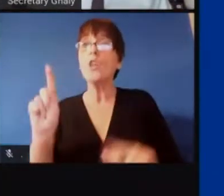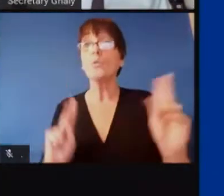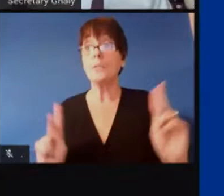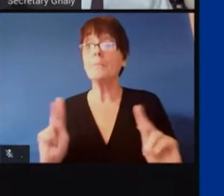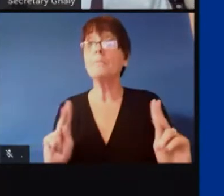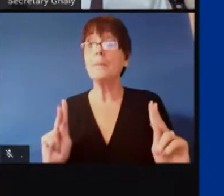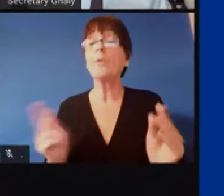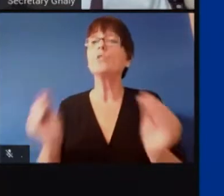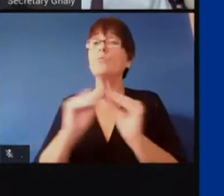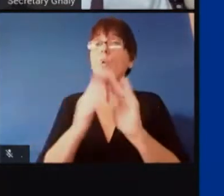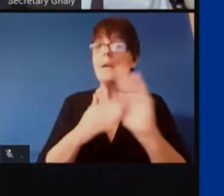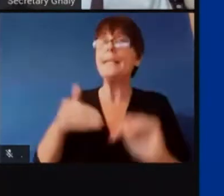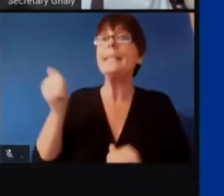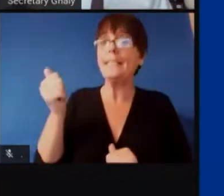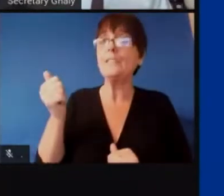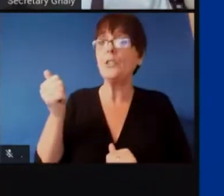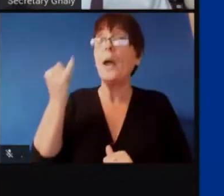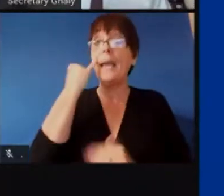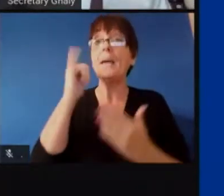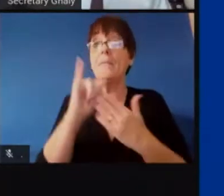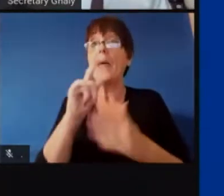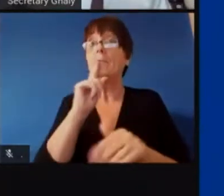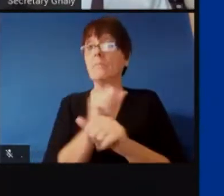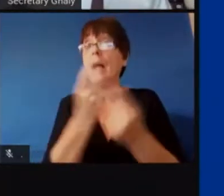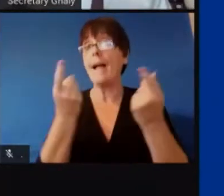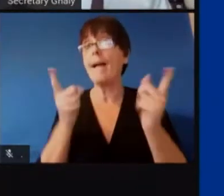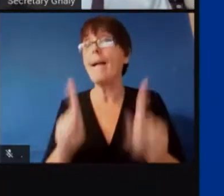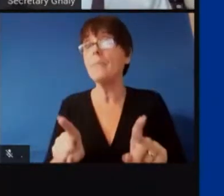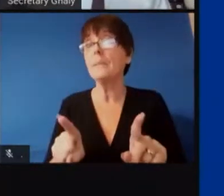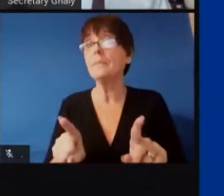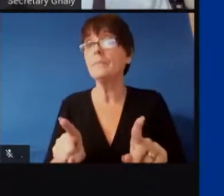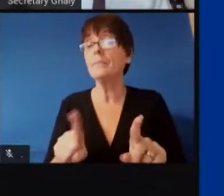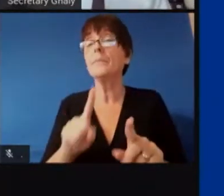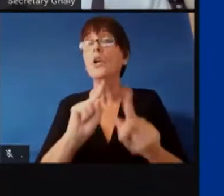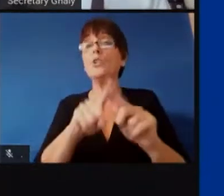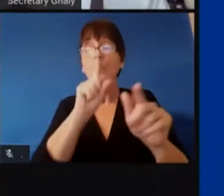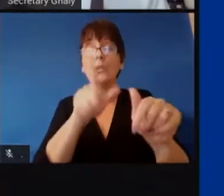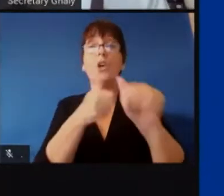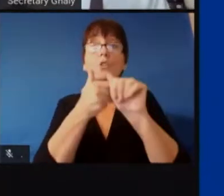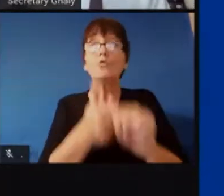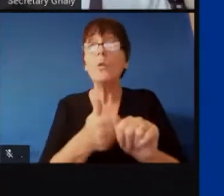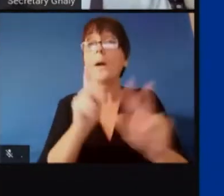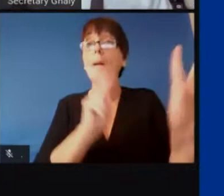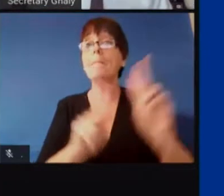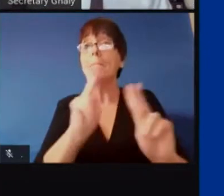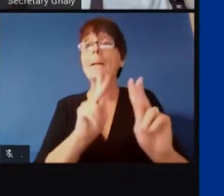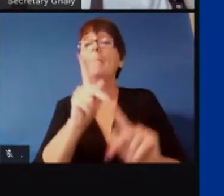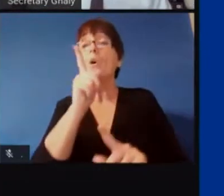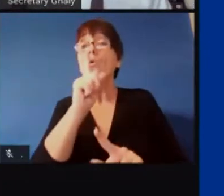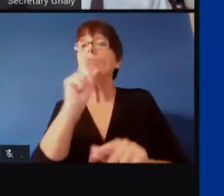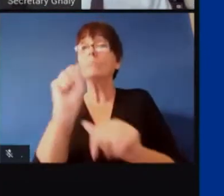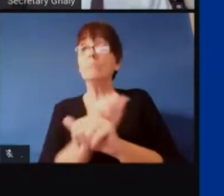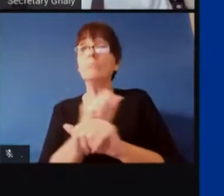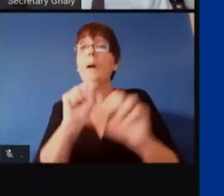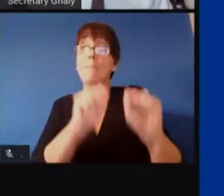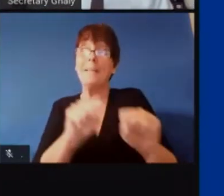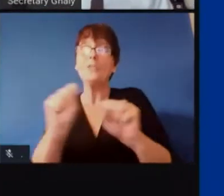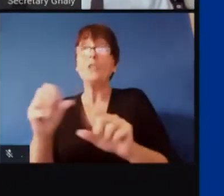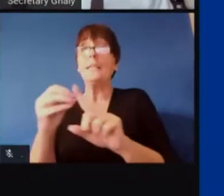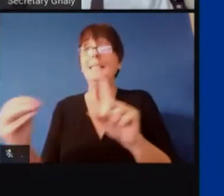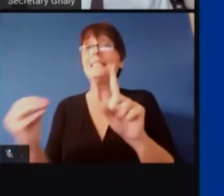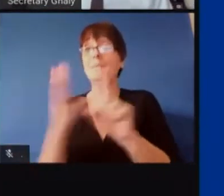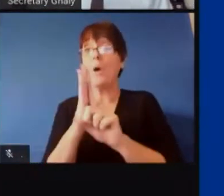tracing easier if that is a tool that's needed to track down individuals who were potentially